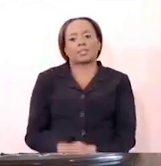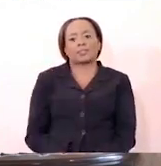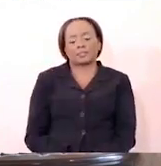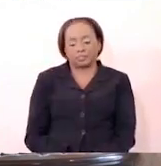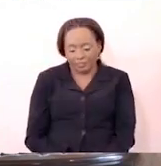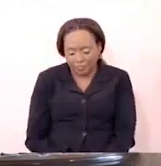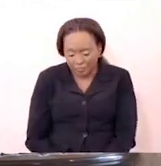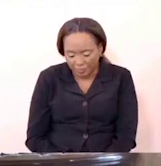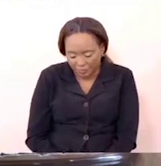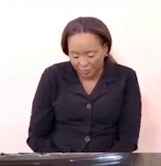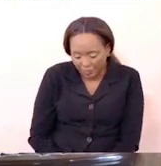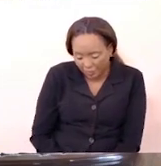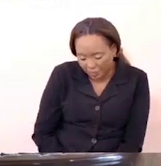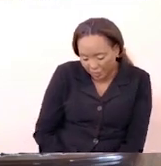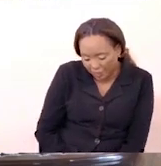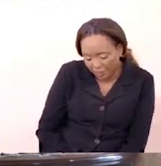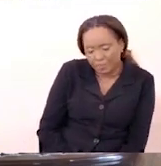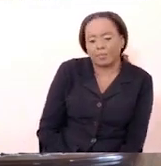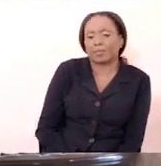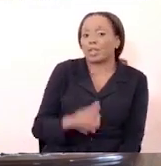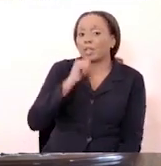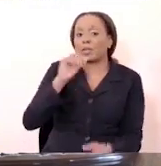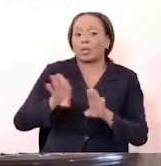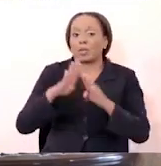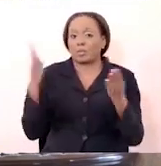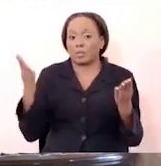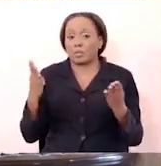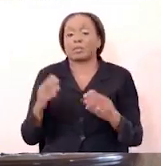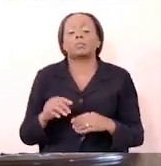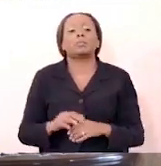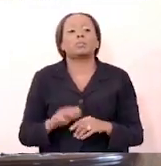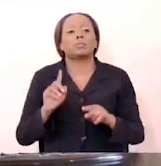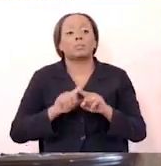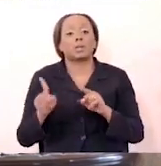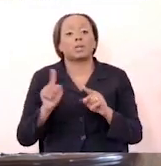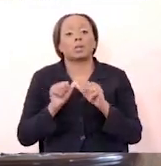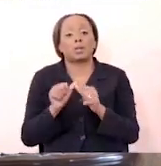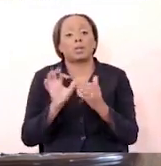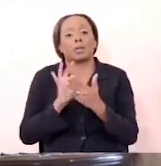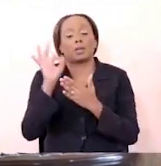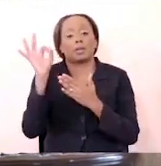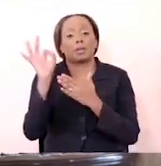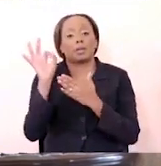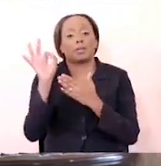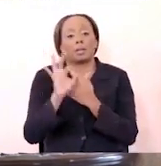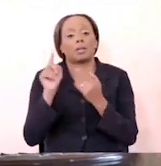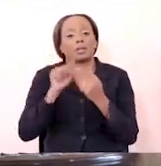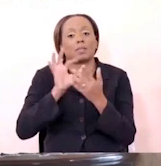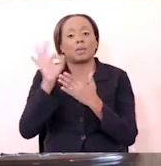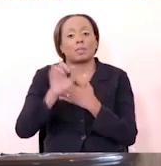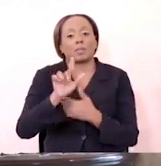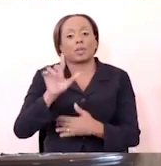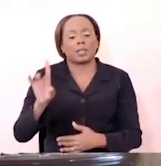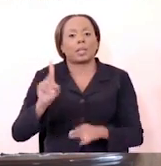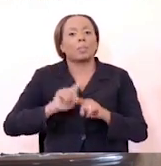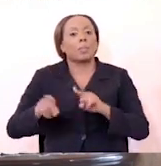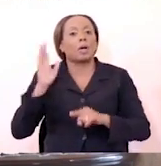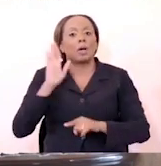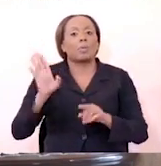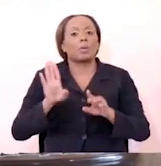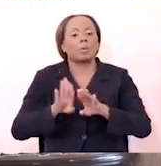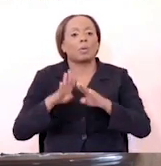We will, however, open mini marts Monday to Friday. There will be no opening